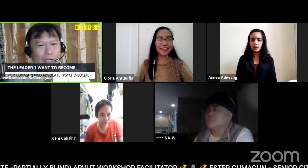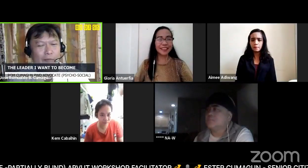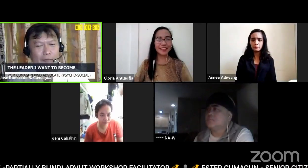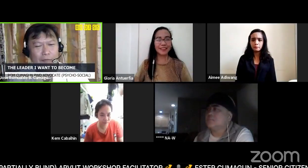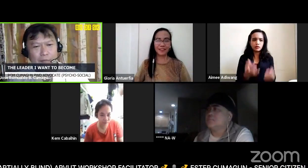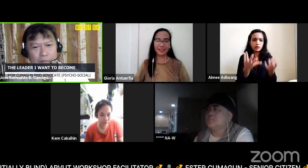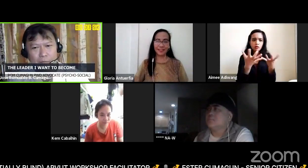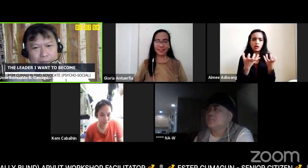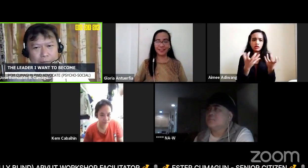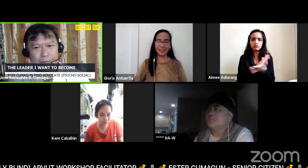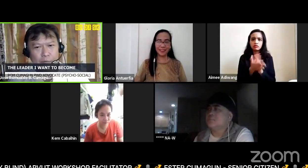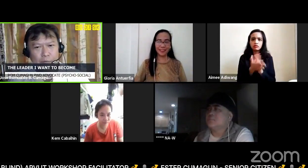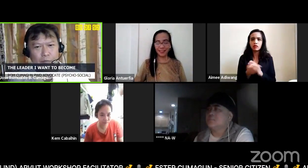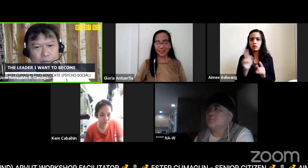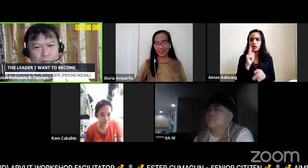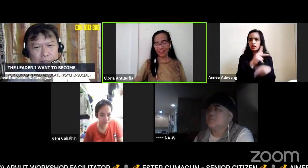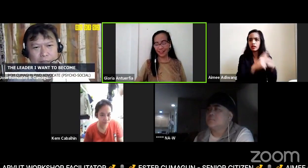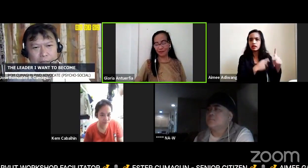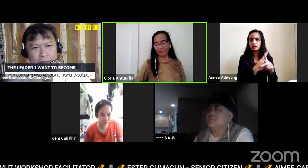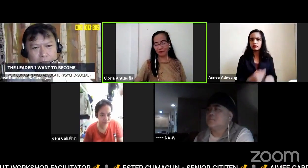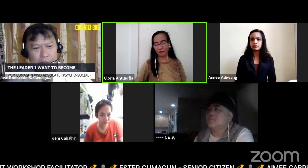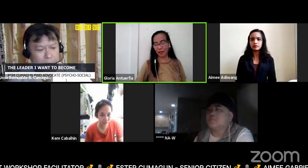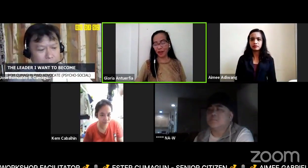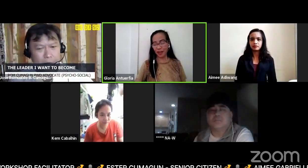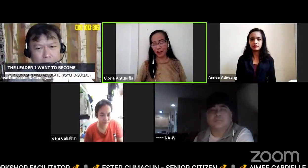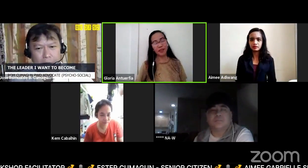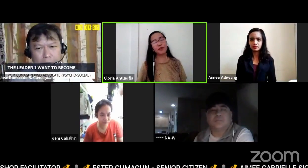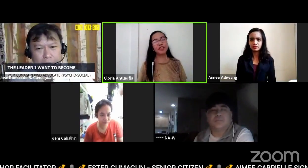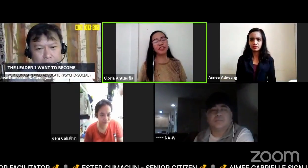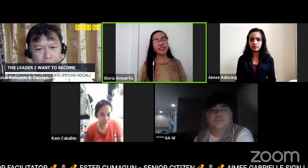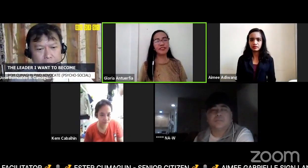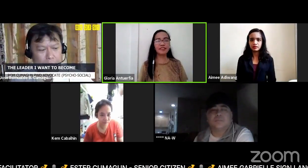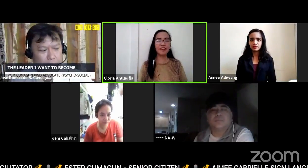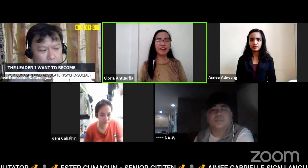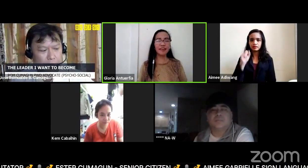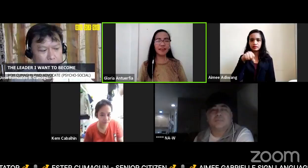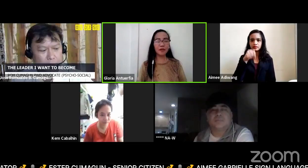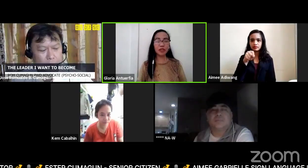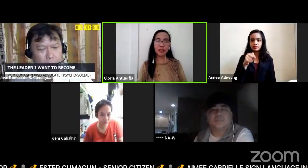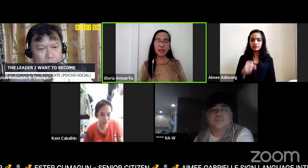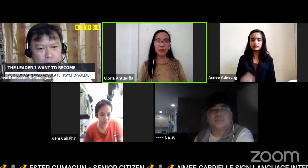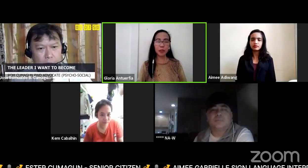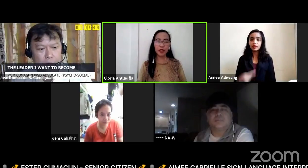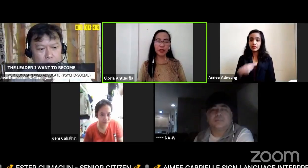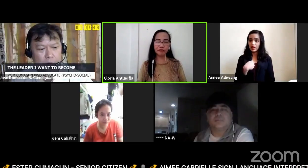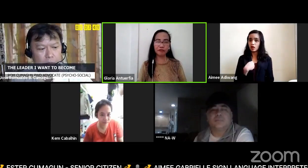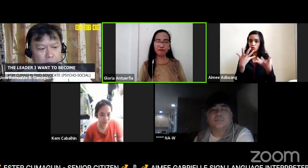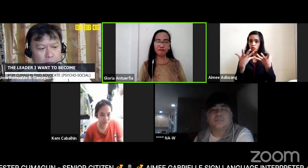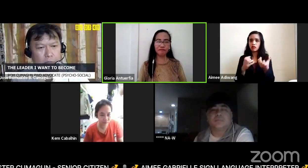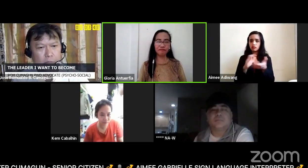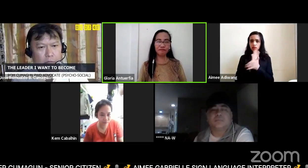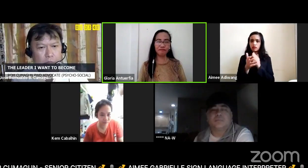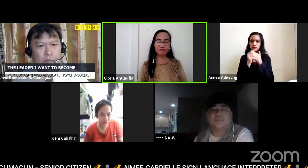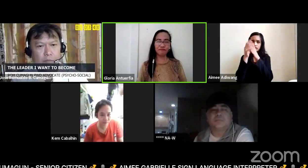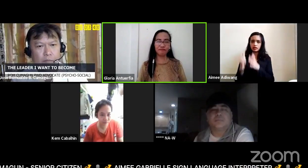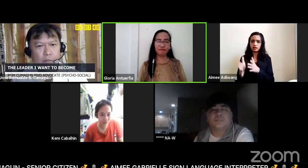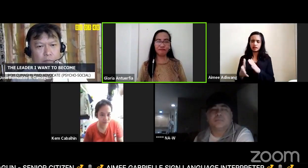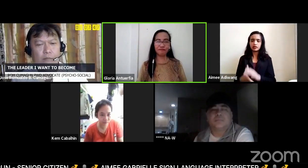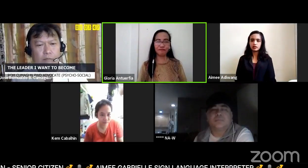do you want to become? Yes. Of course, I want to become a leader.